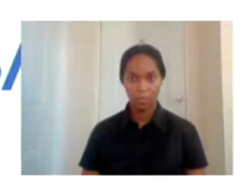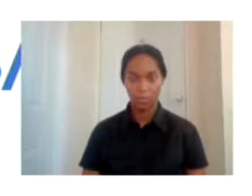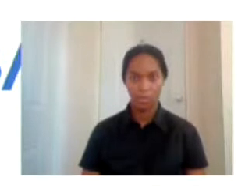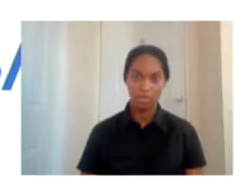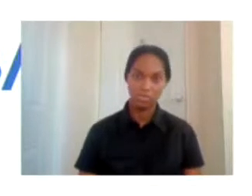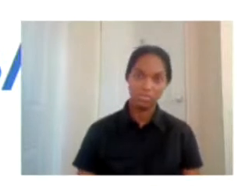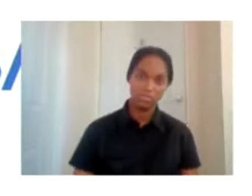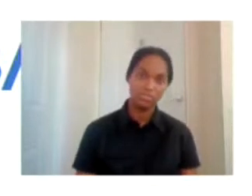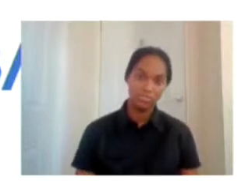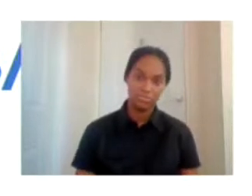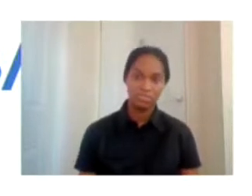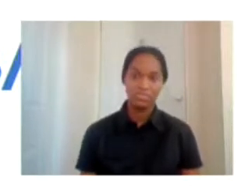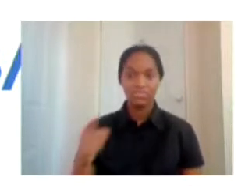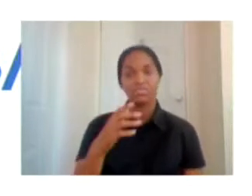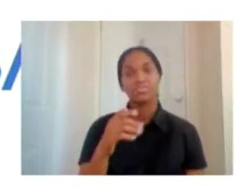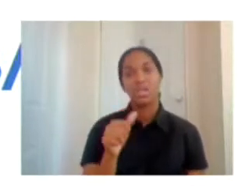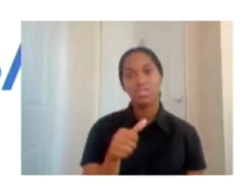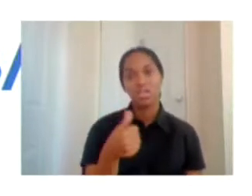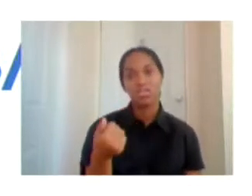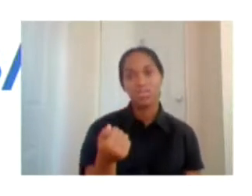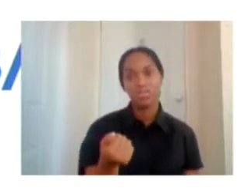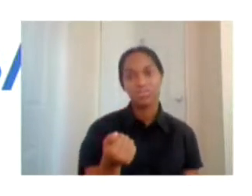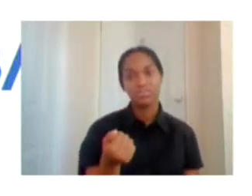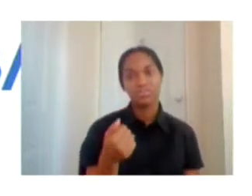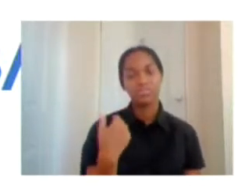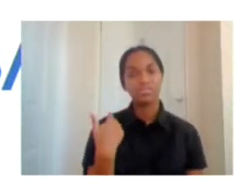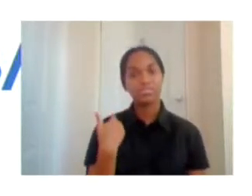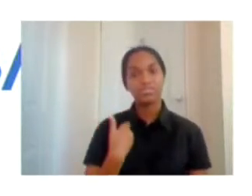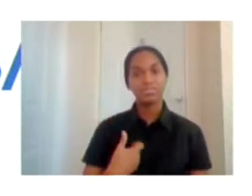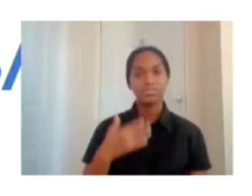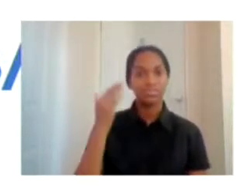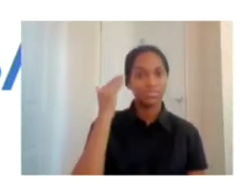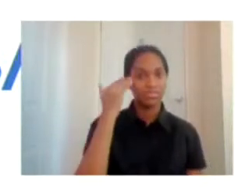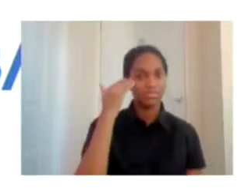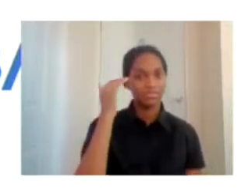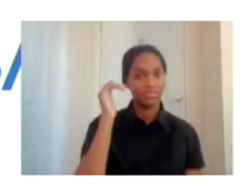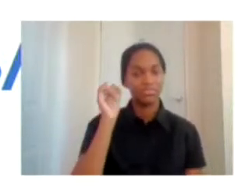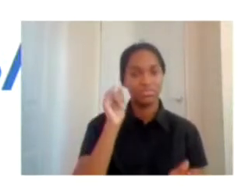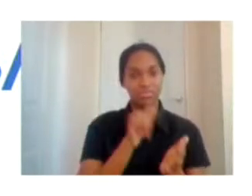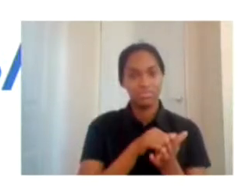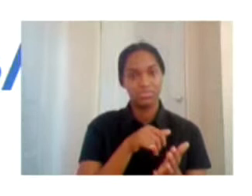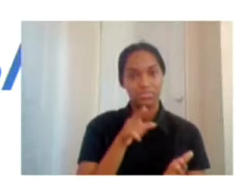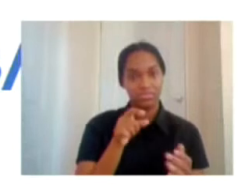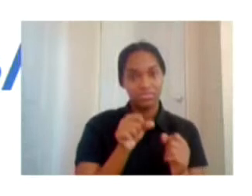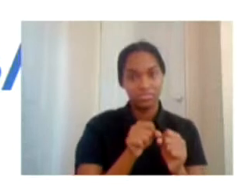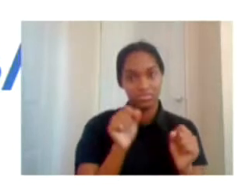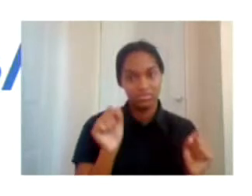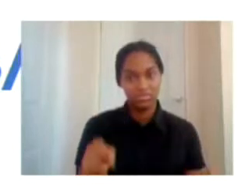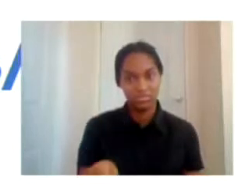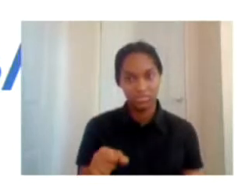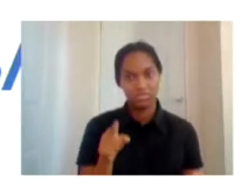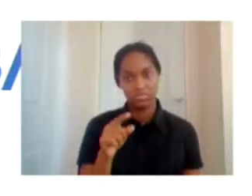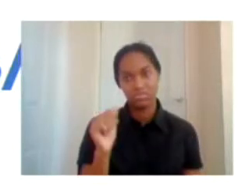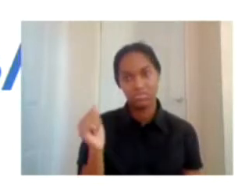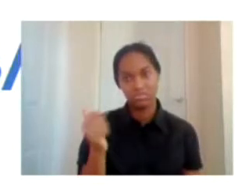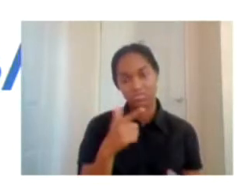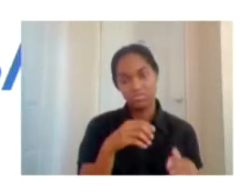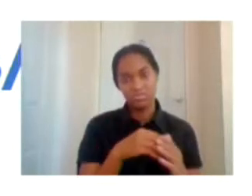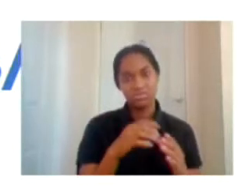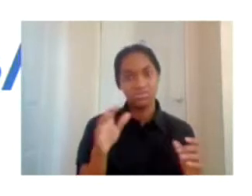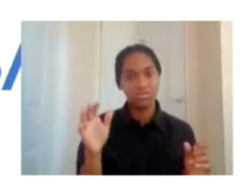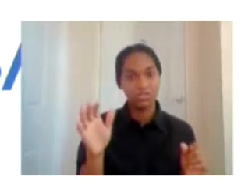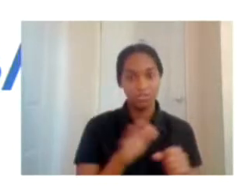Okay, here's another one. I know that the stations are all in full